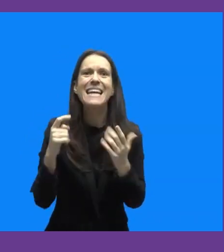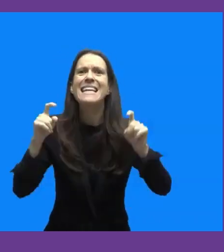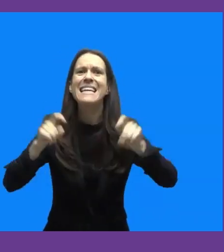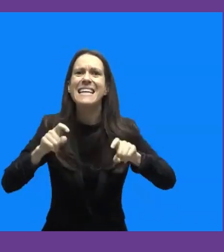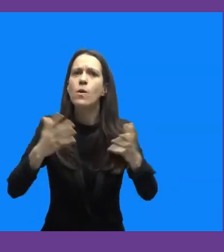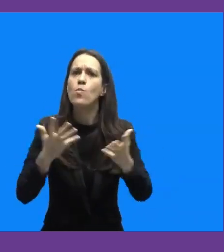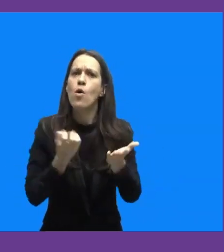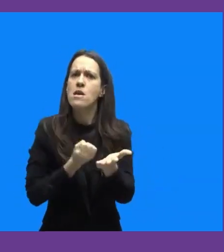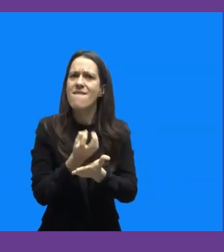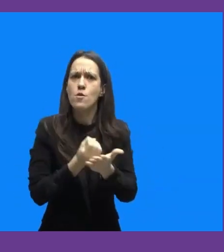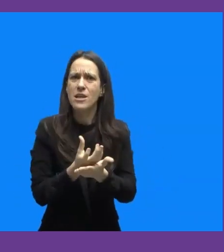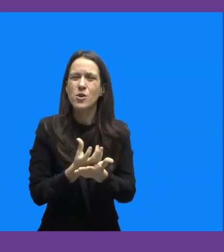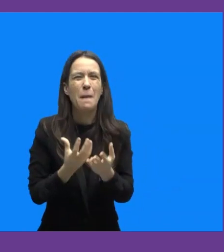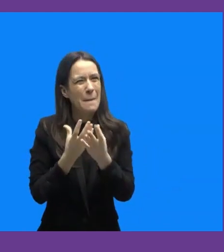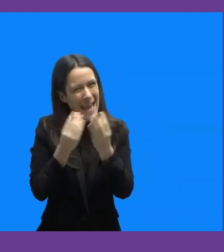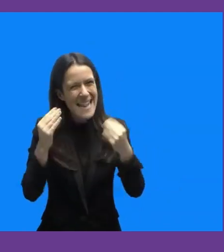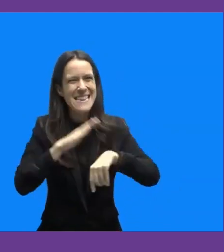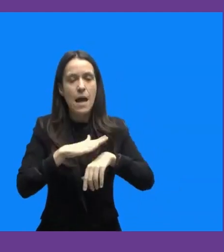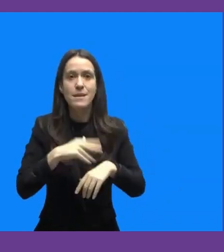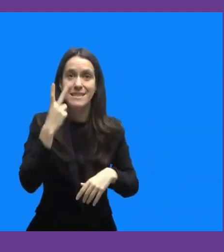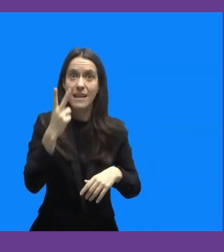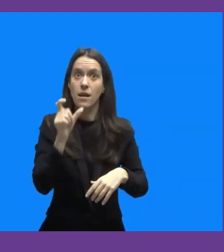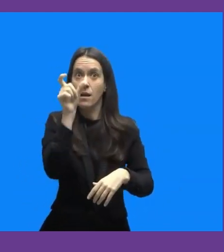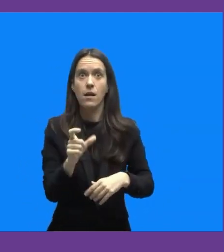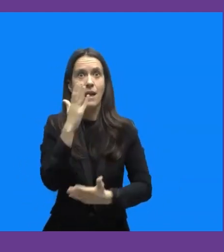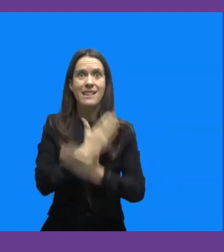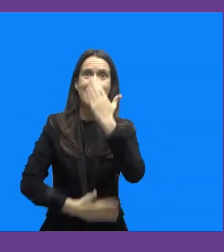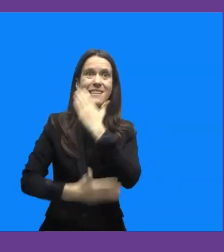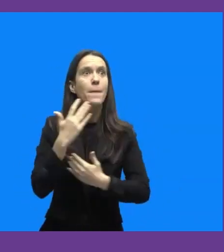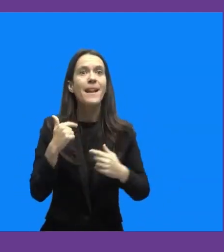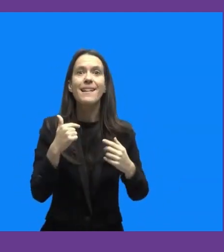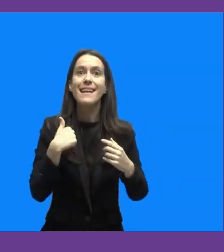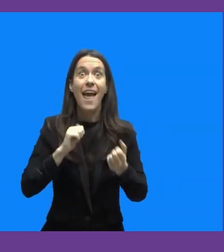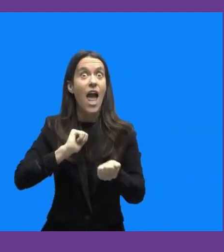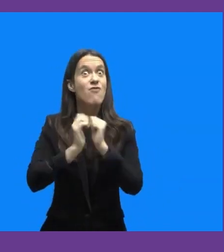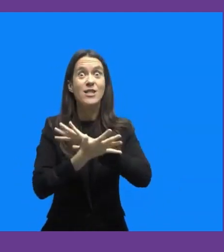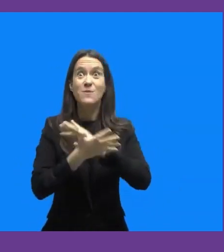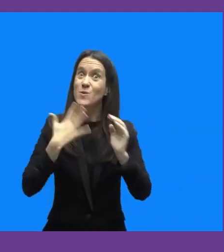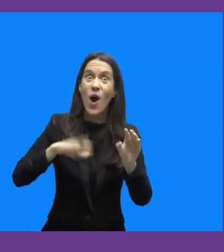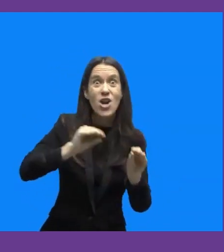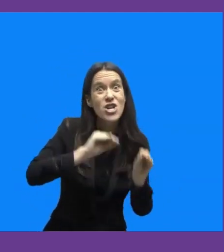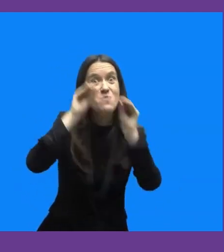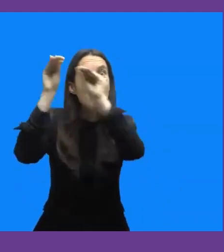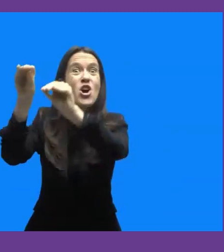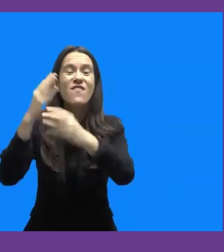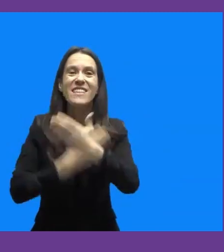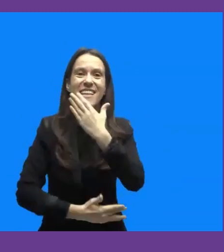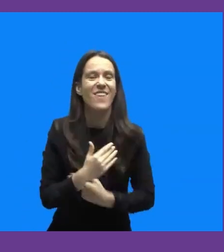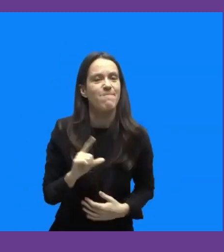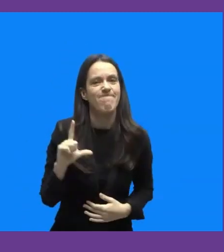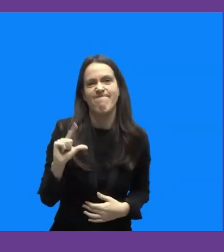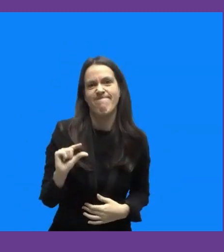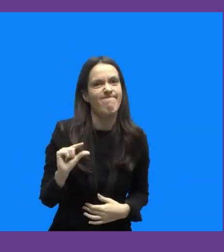see that students with disabilities are not travelling on Erasmus from our university. We are getting a small number of students coming to us. Now, that